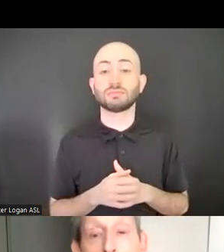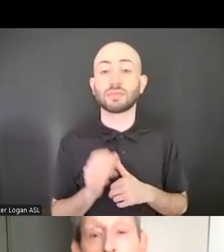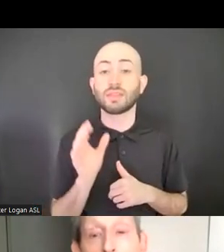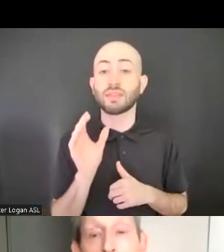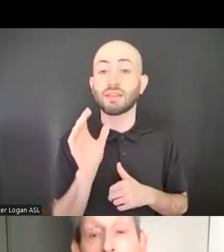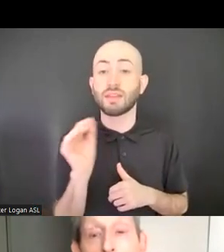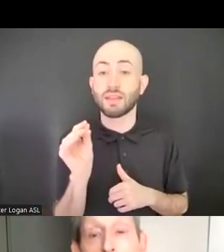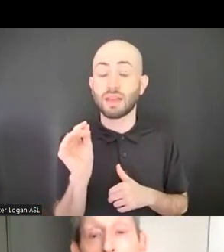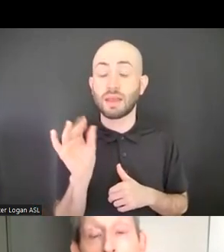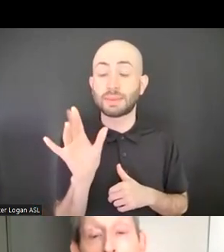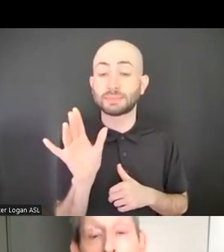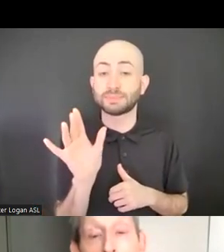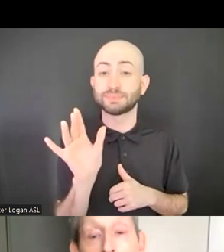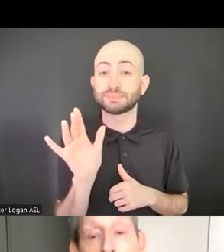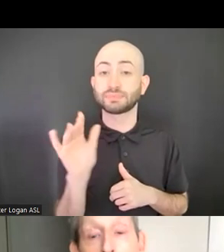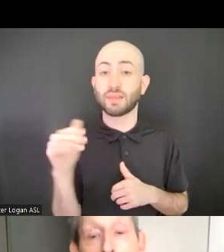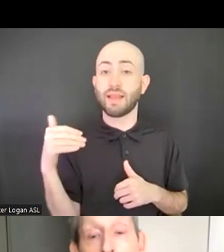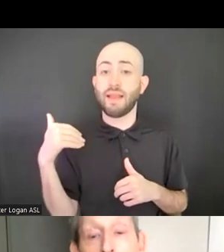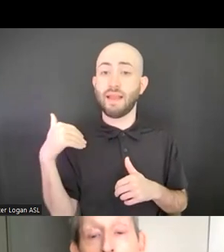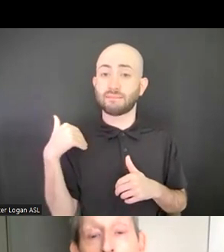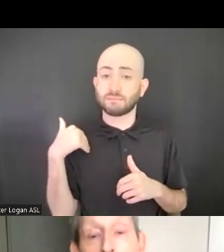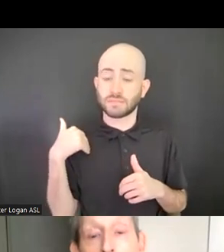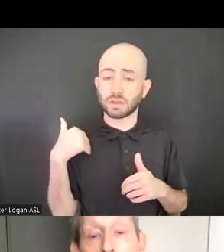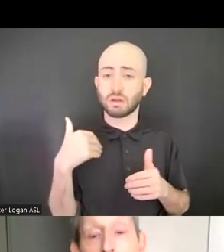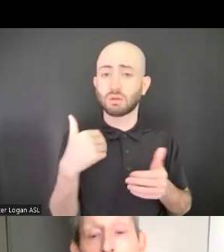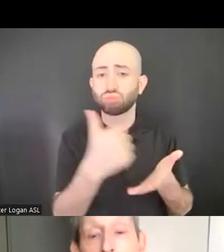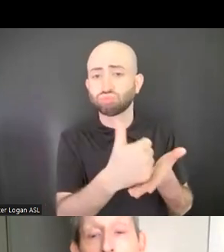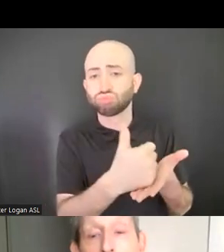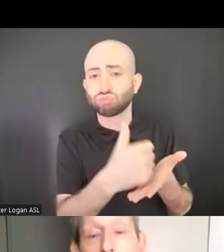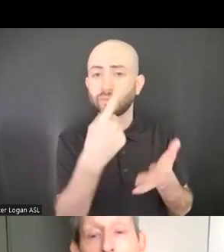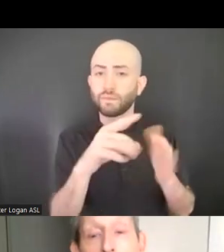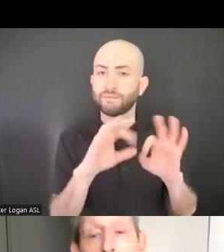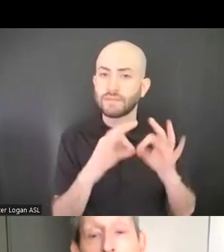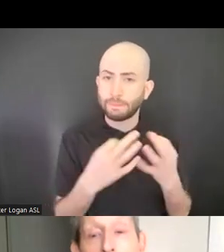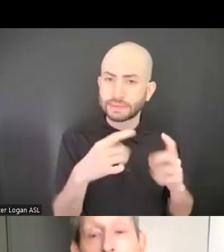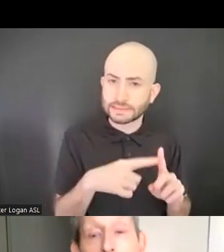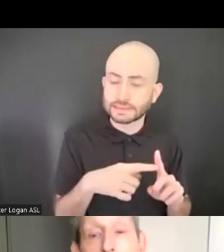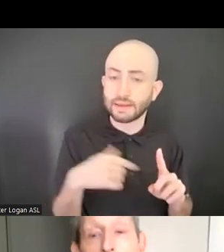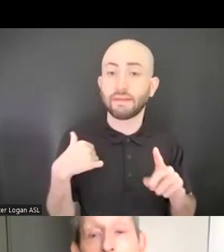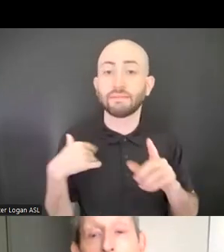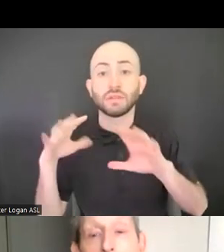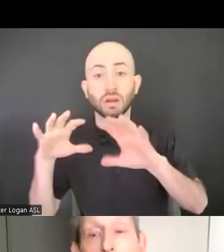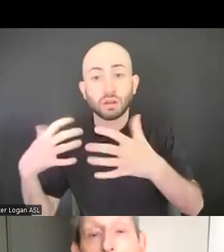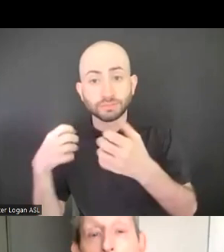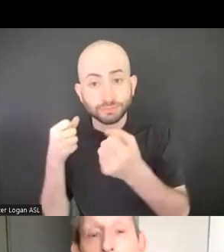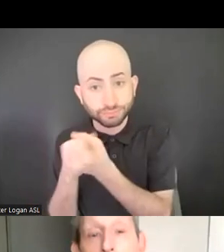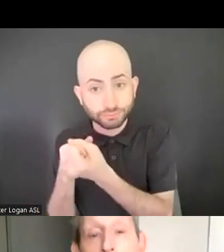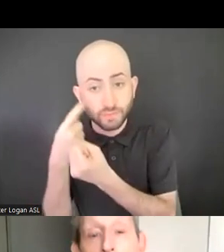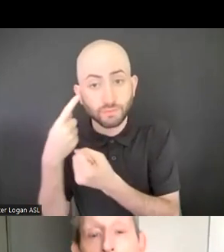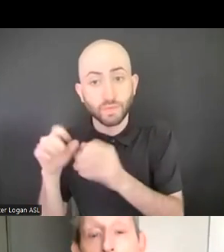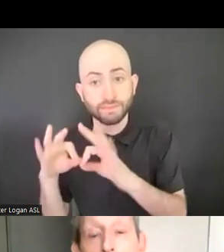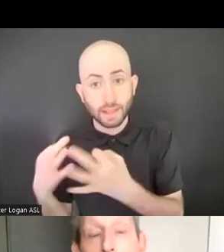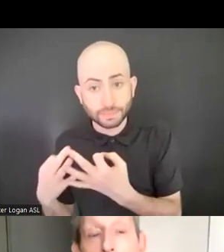respite for families there are groups for families who need support sometimes